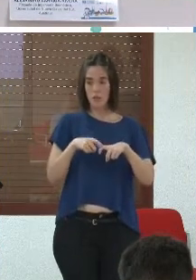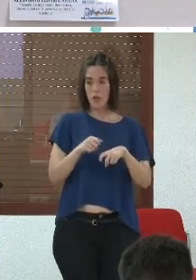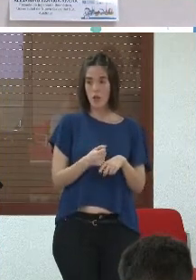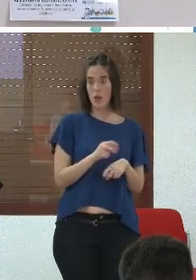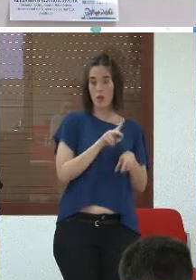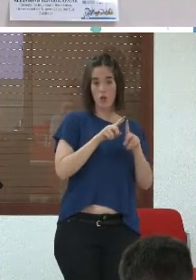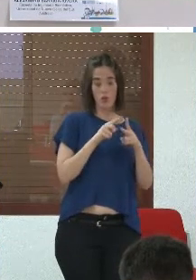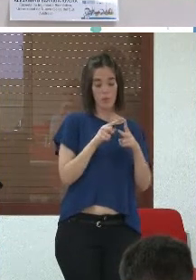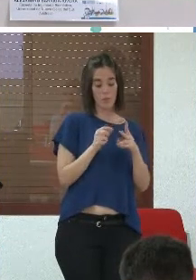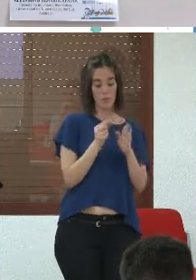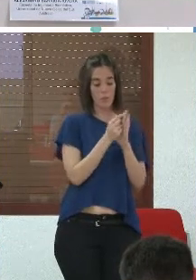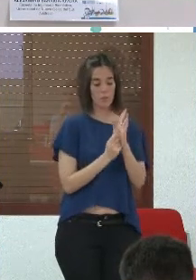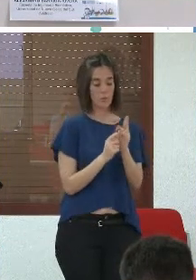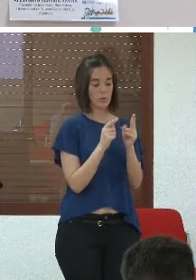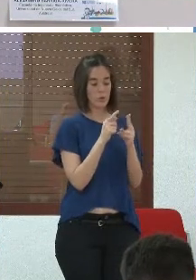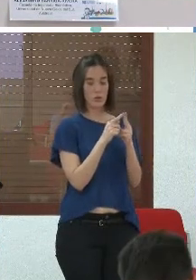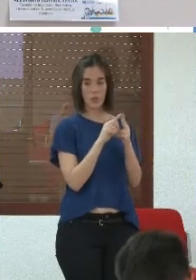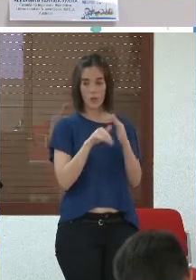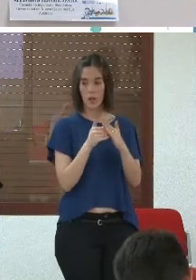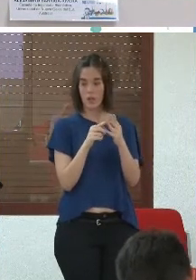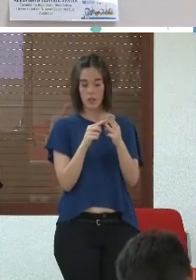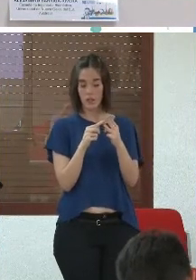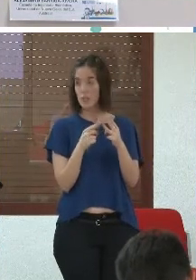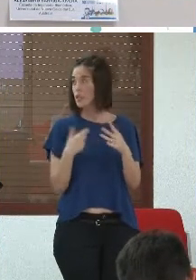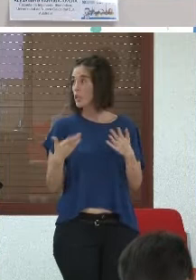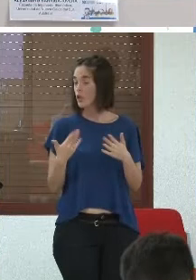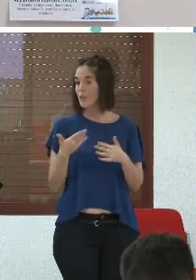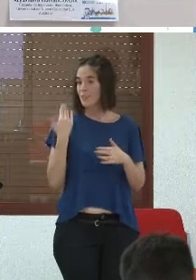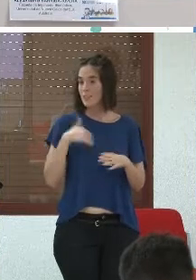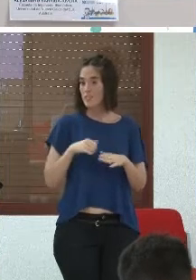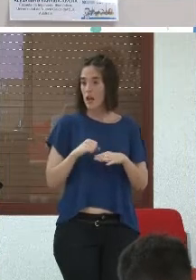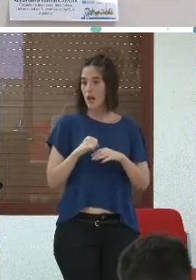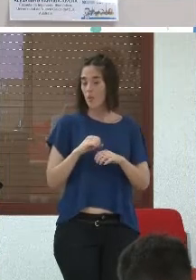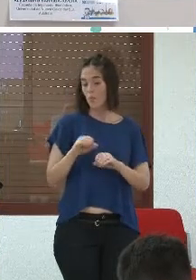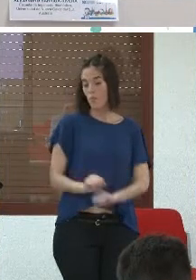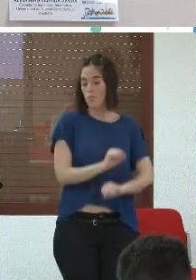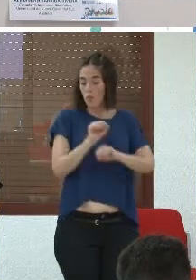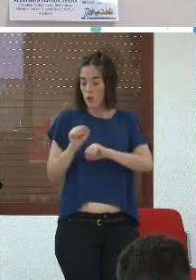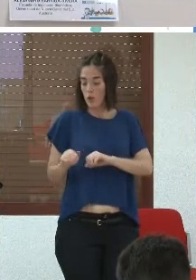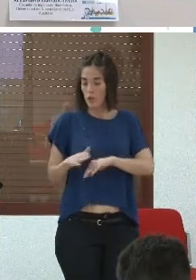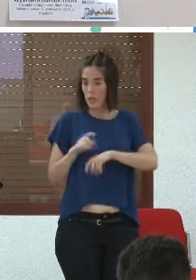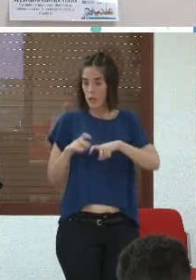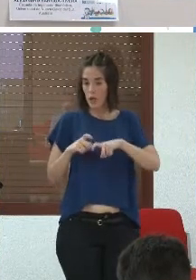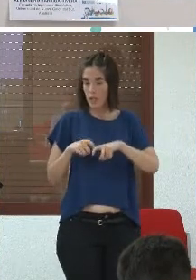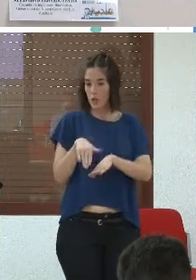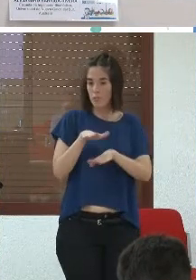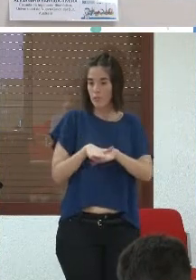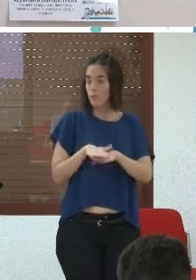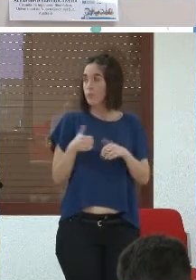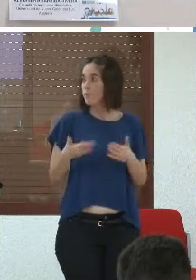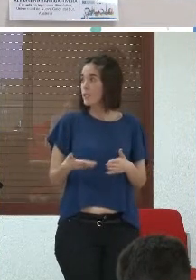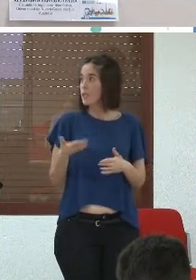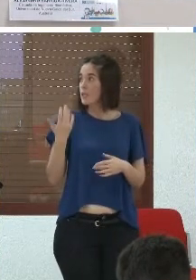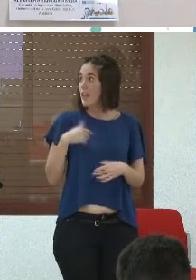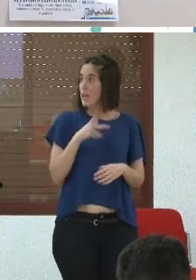Then the knee flexes and absorbs the energy of that impact. In the last graph,